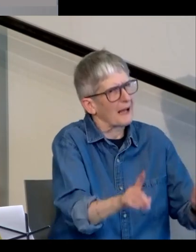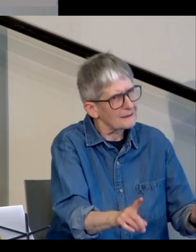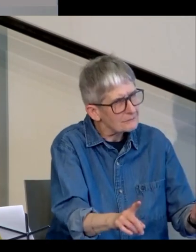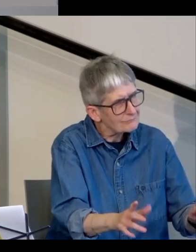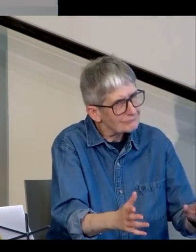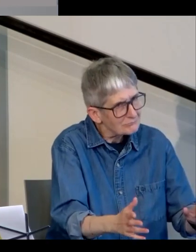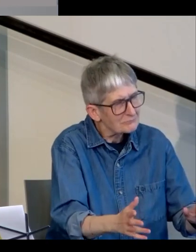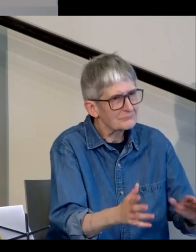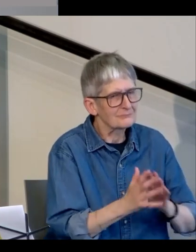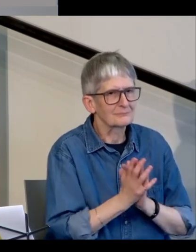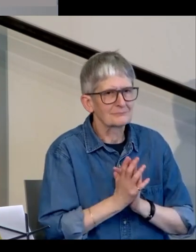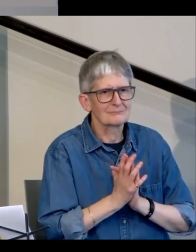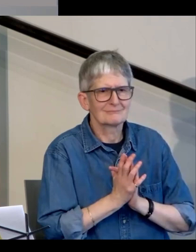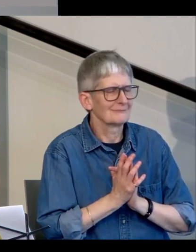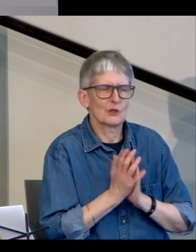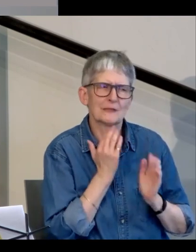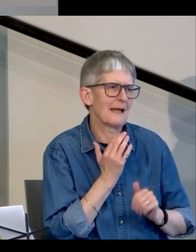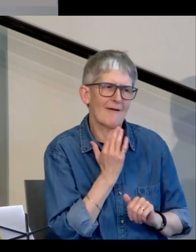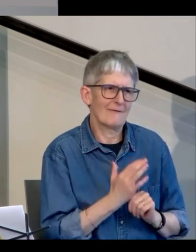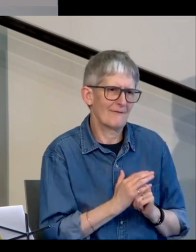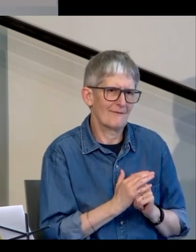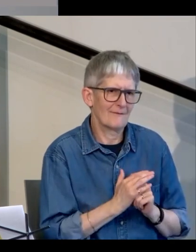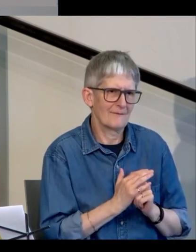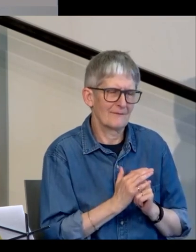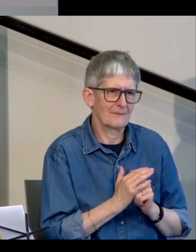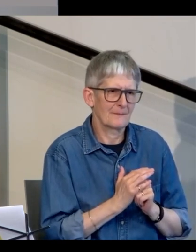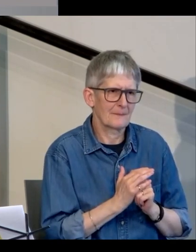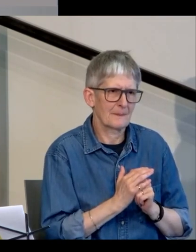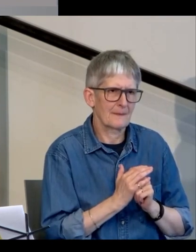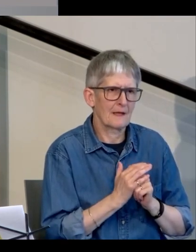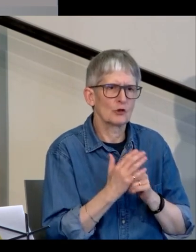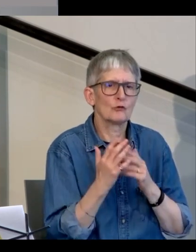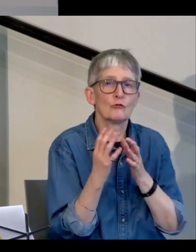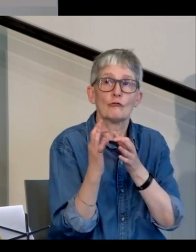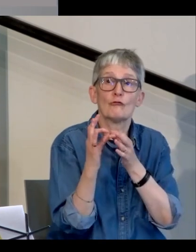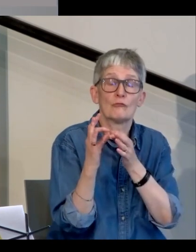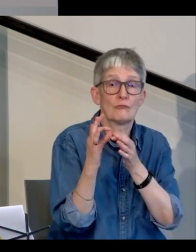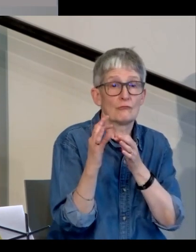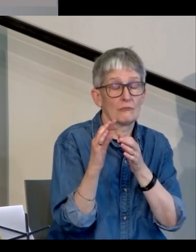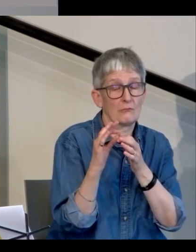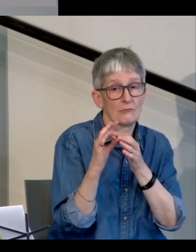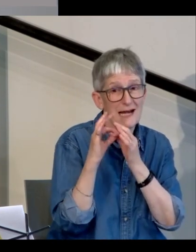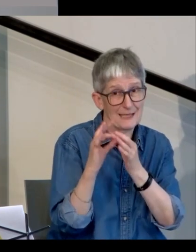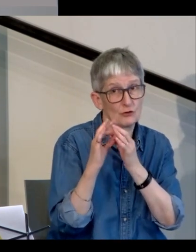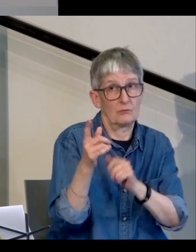highly motivated, isn't enough to pave the way to a loving relationship with Father God.